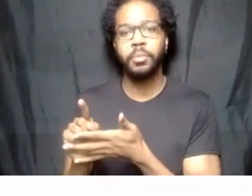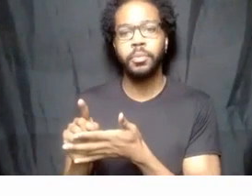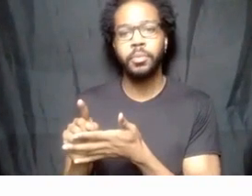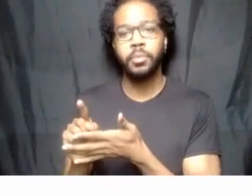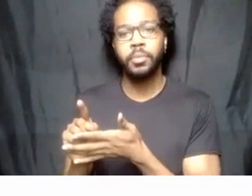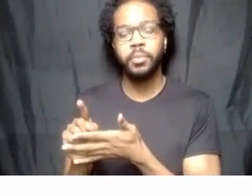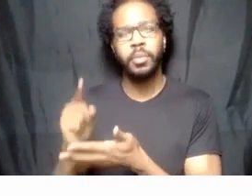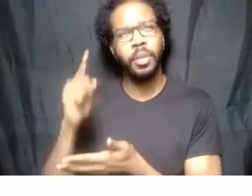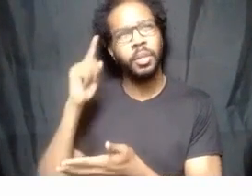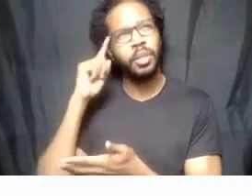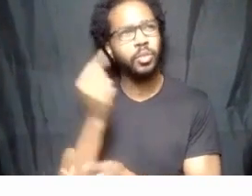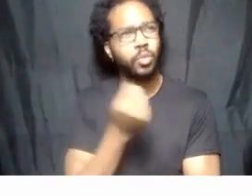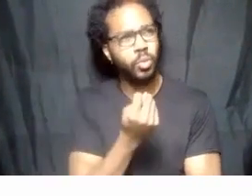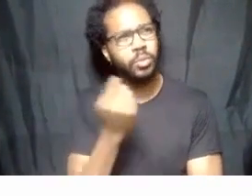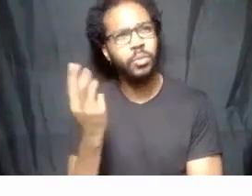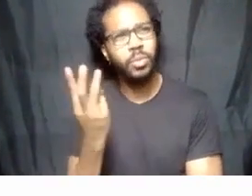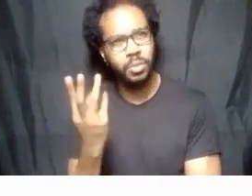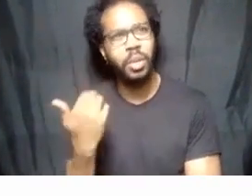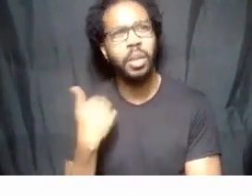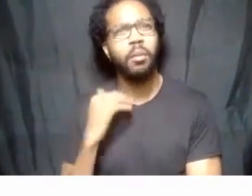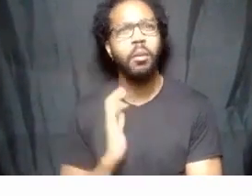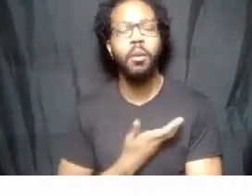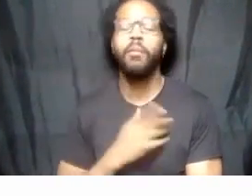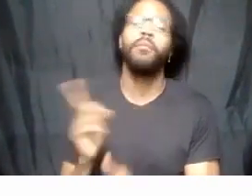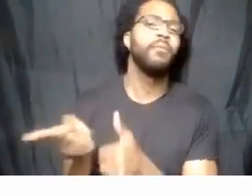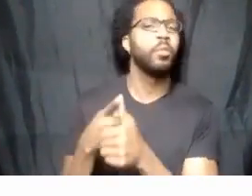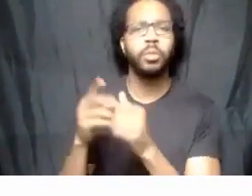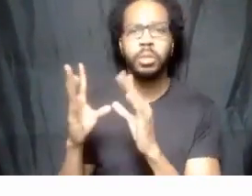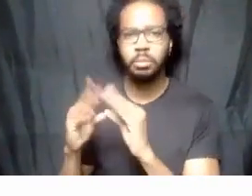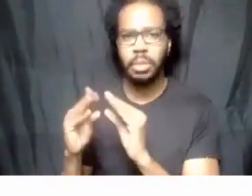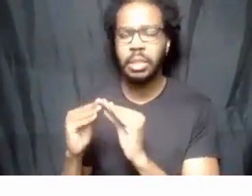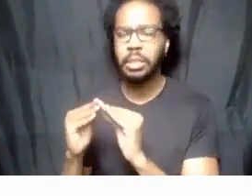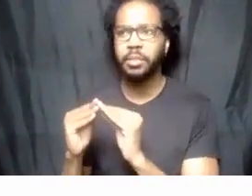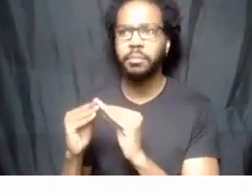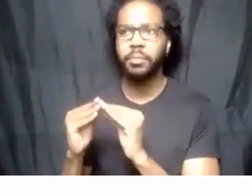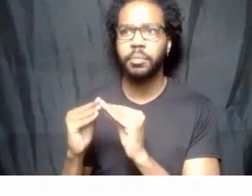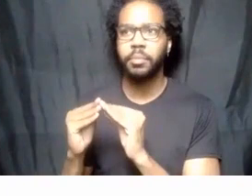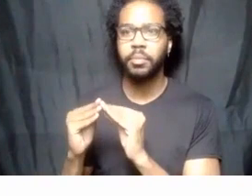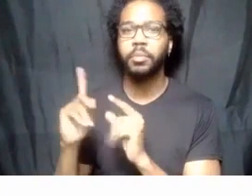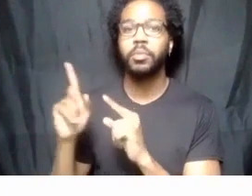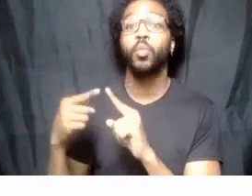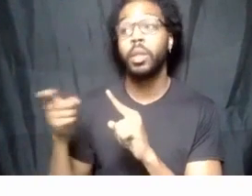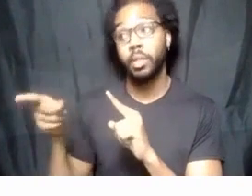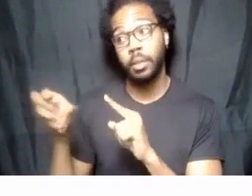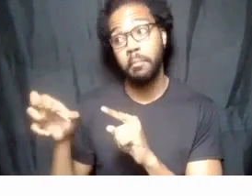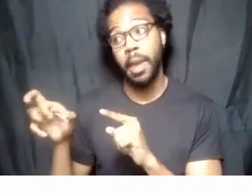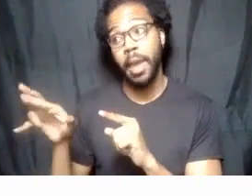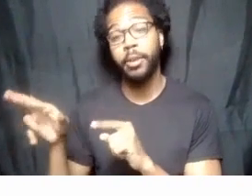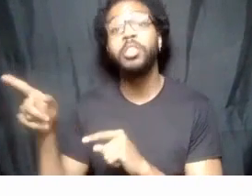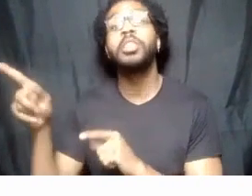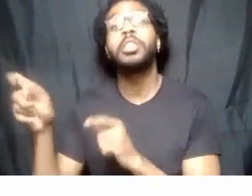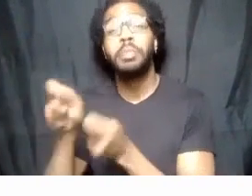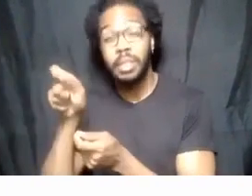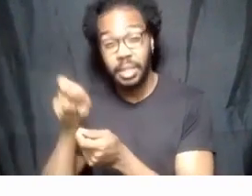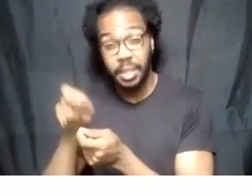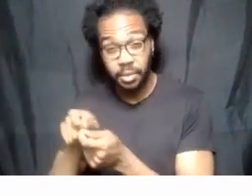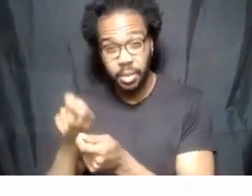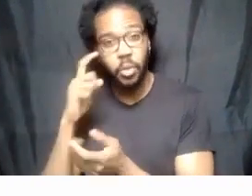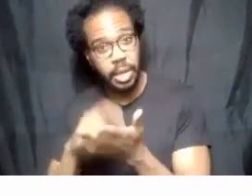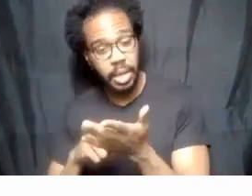it was Tuesday or Wednesday we had our first meeting. When she kicked it off, she specifically